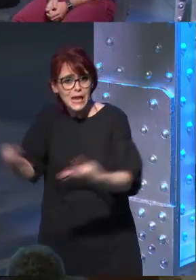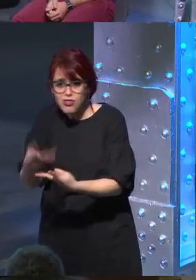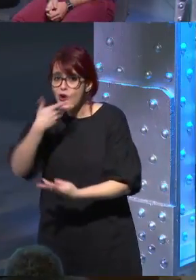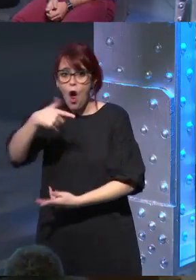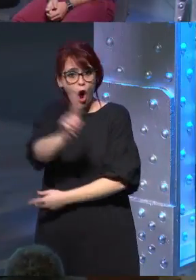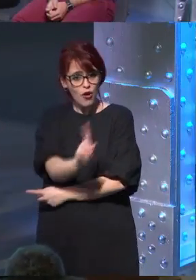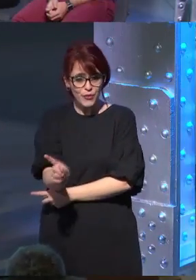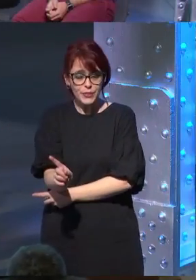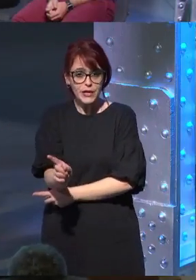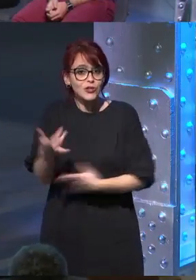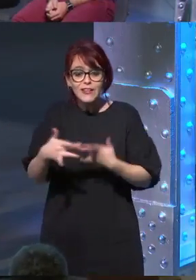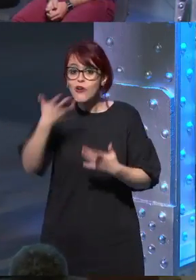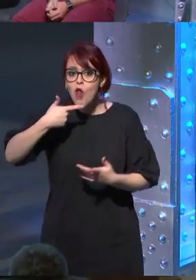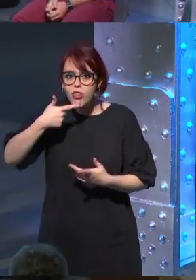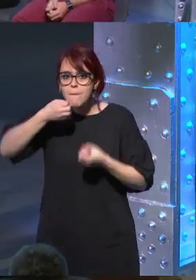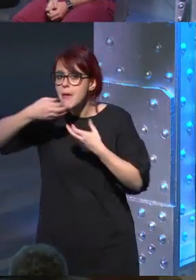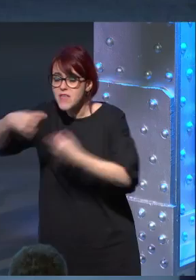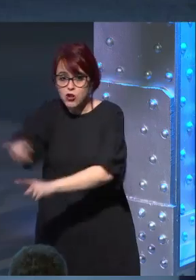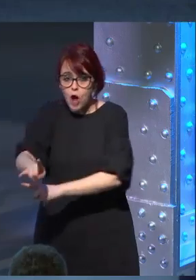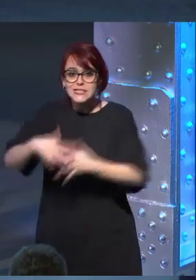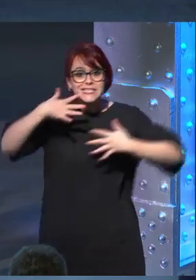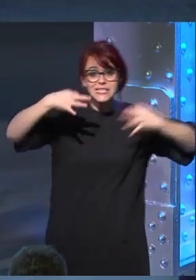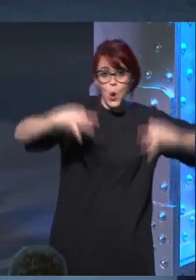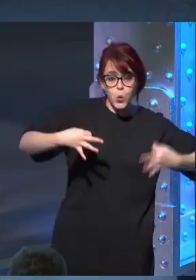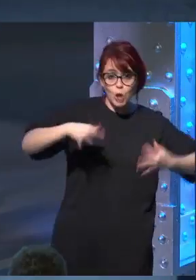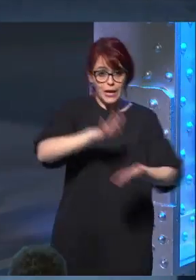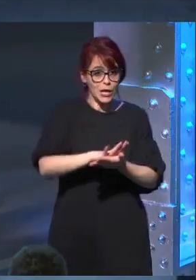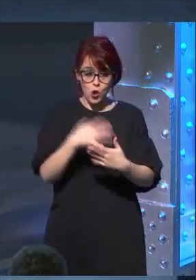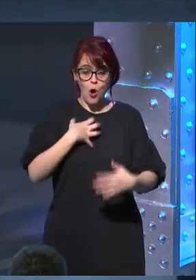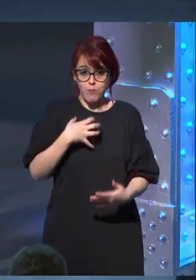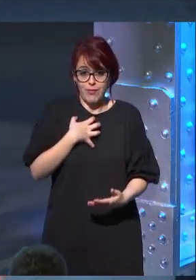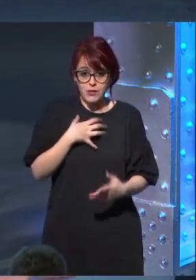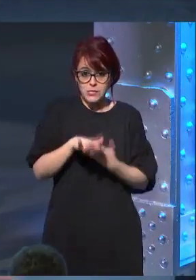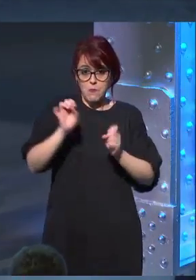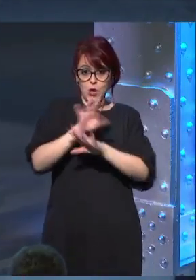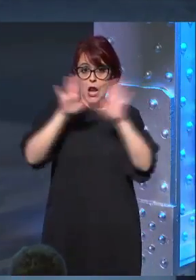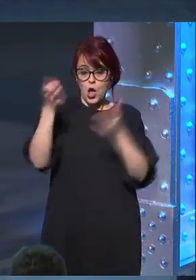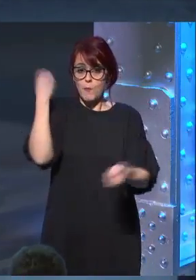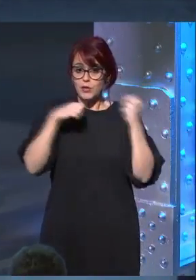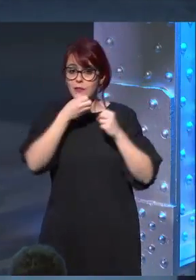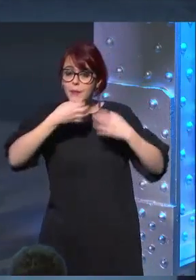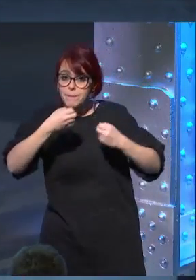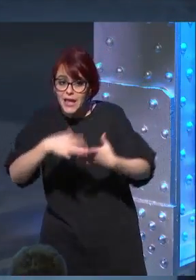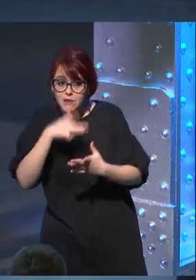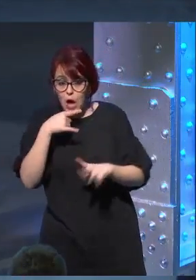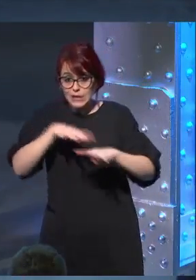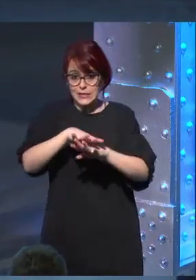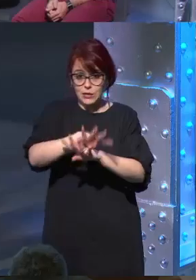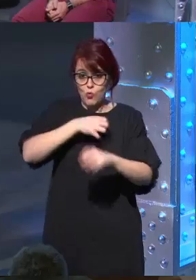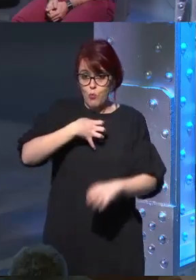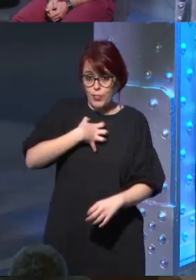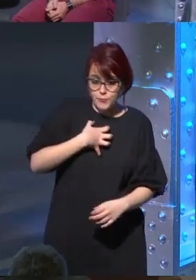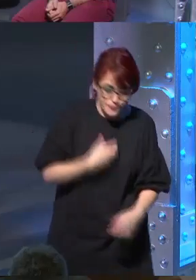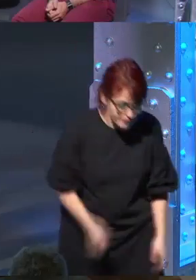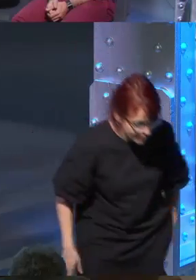terms, that come from the internet. If you don't know these terms, you can't be safe, and you don't know how to act, to